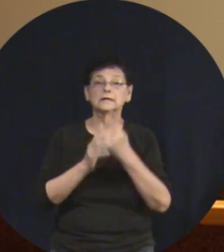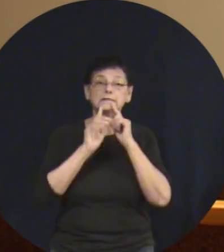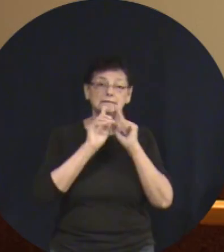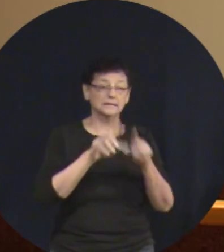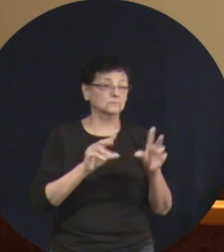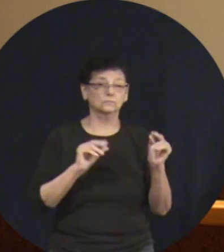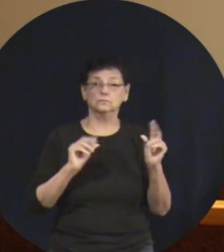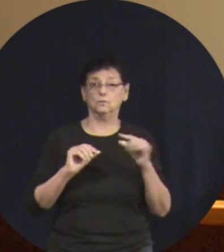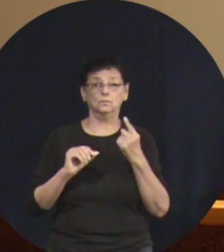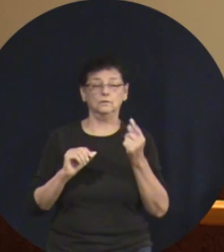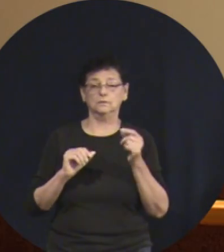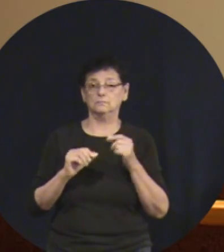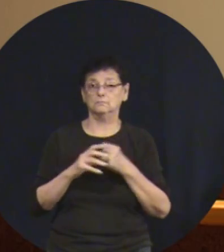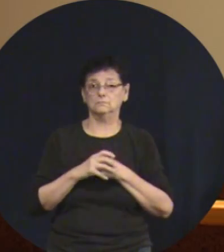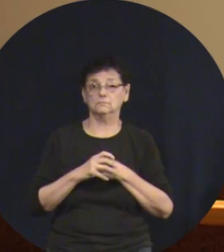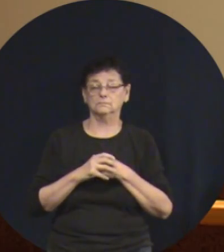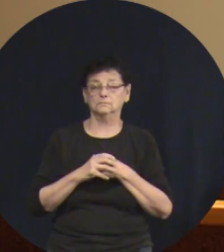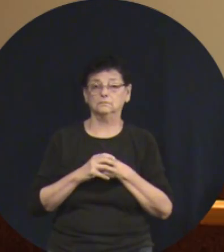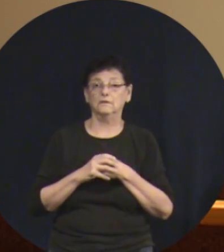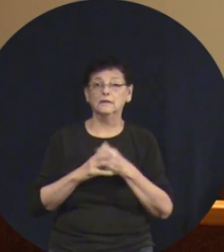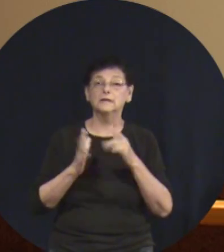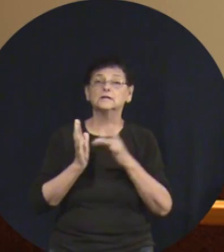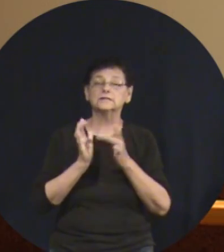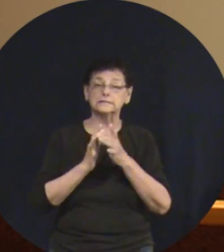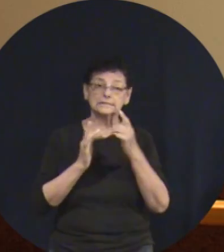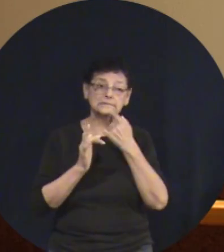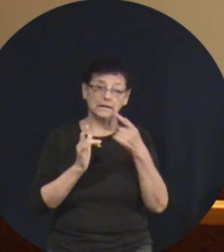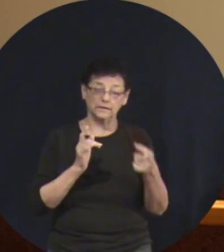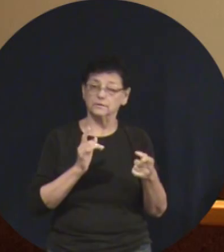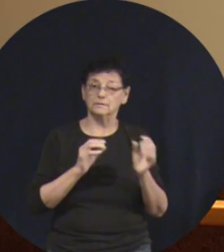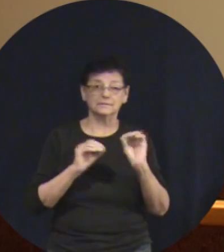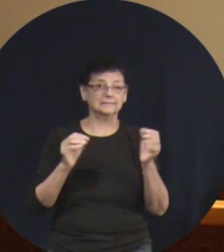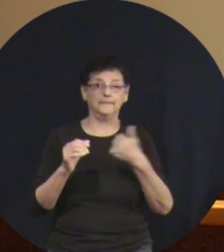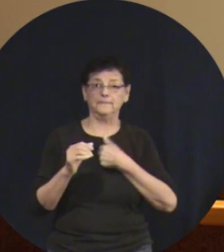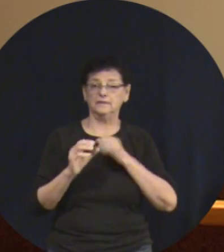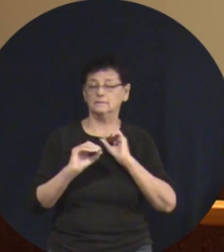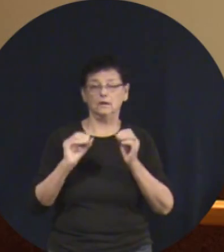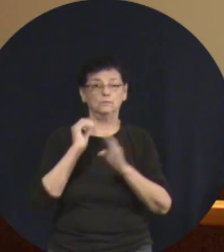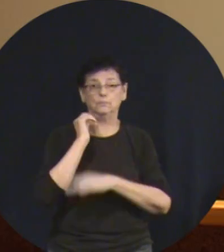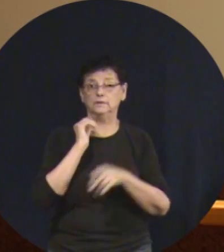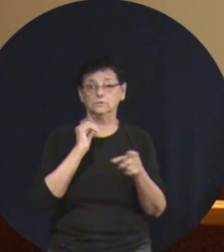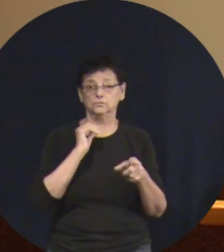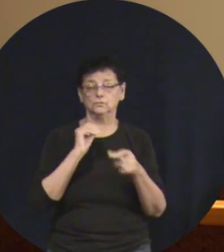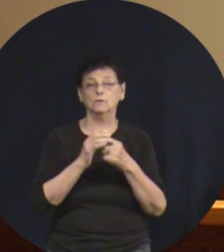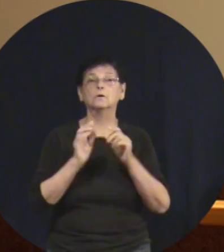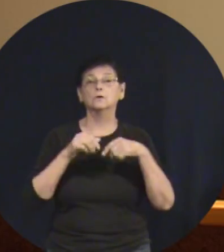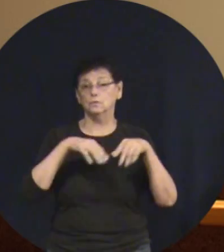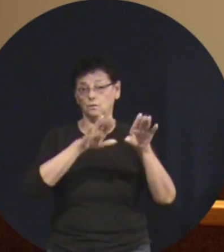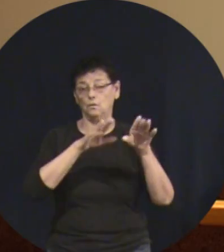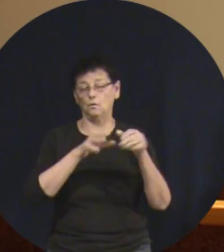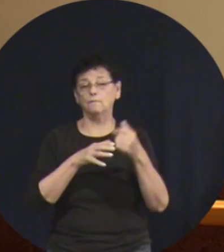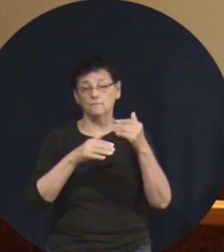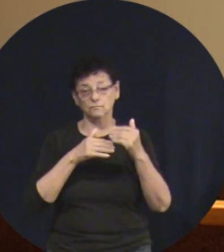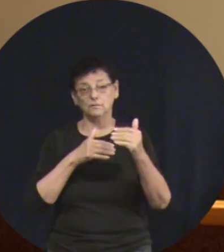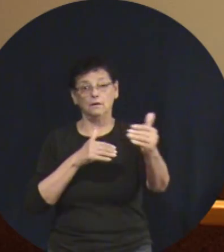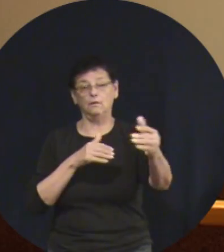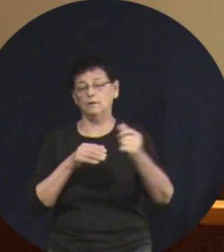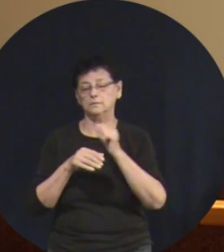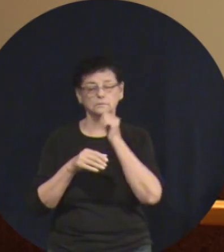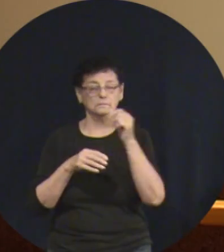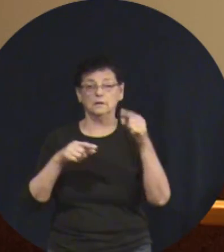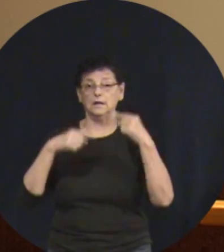She replied, "No one, sir." Then Jesus said, "Neither do I condemn you. Go, and from now